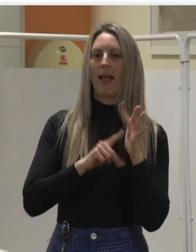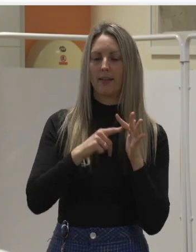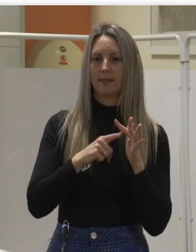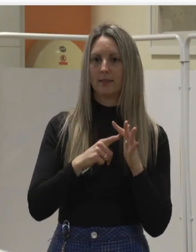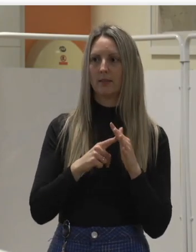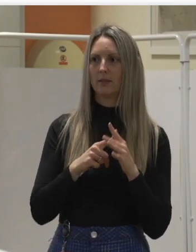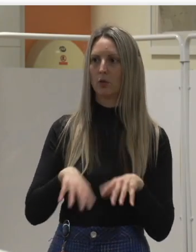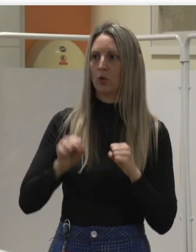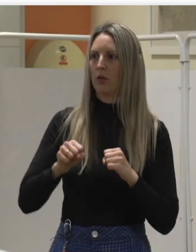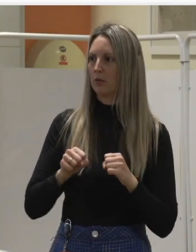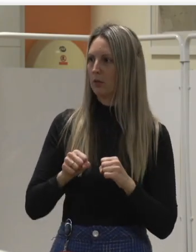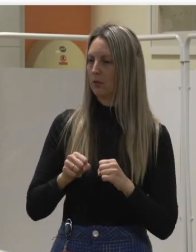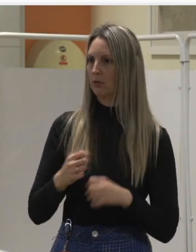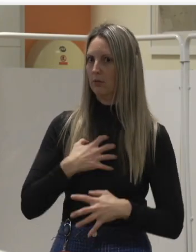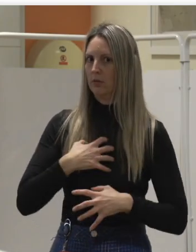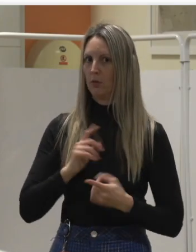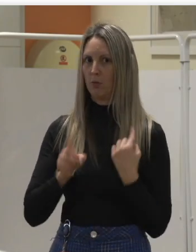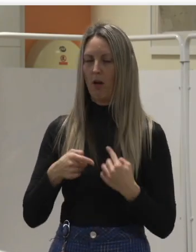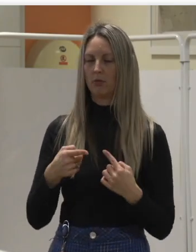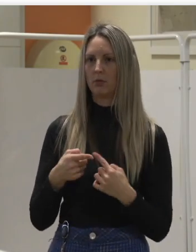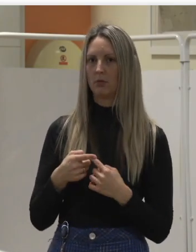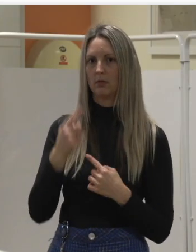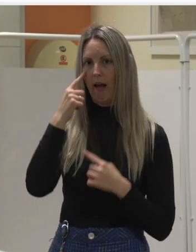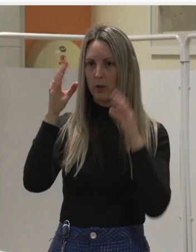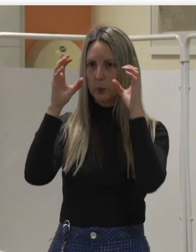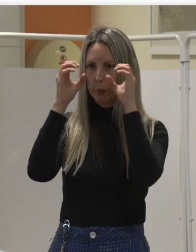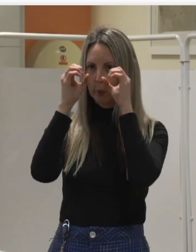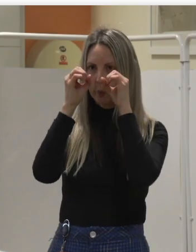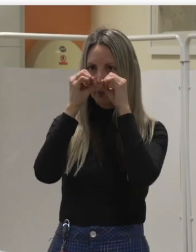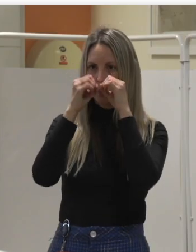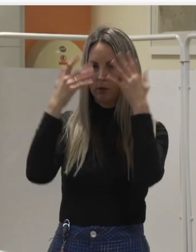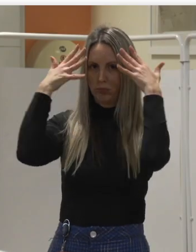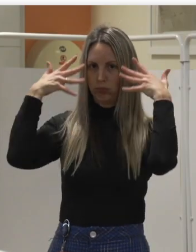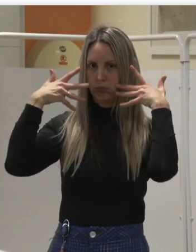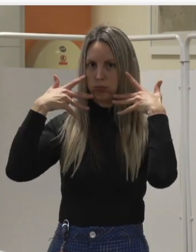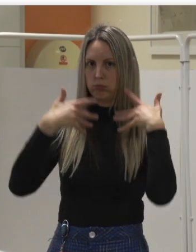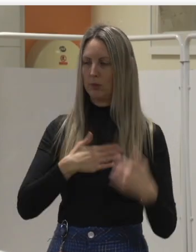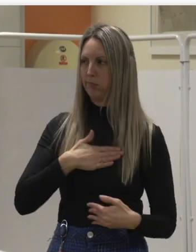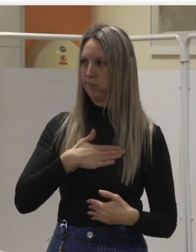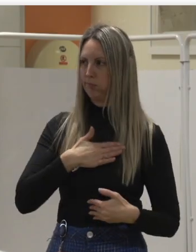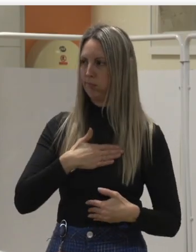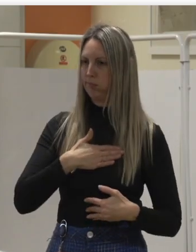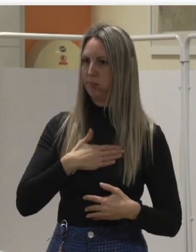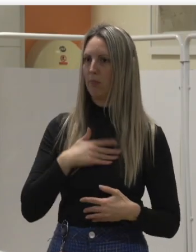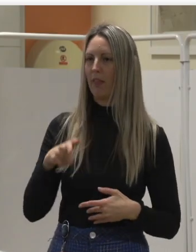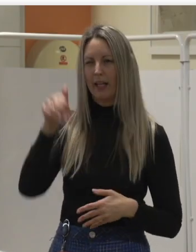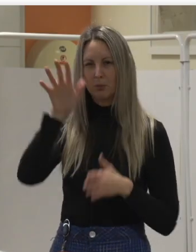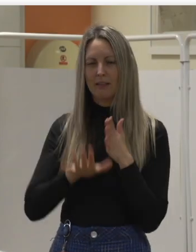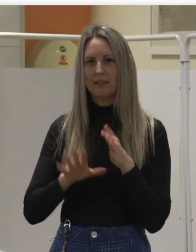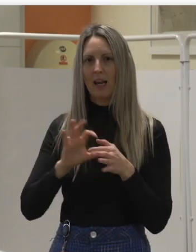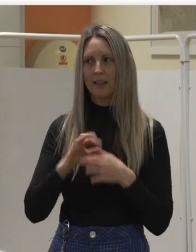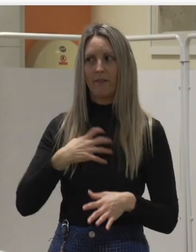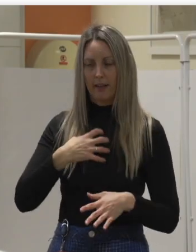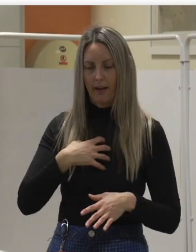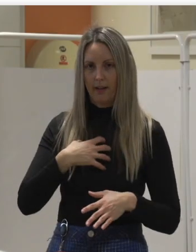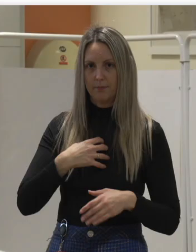got dilated pupil, you start sweating, your heart starts racing. All these reactions, what you experience when you